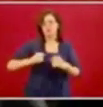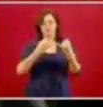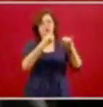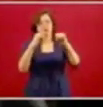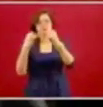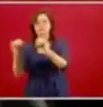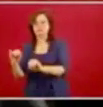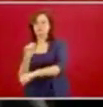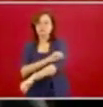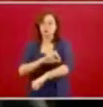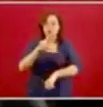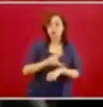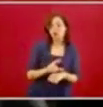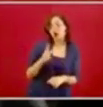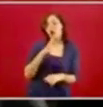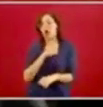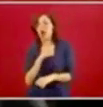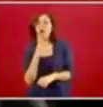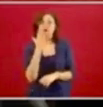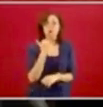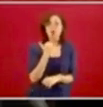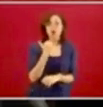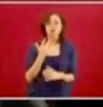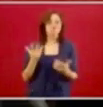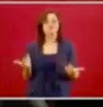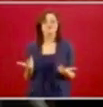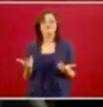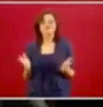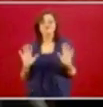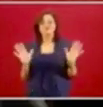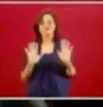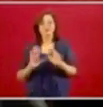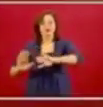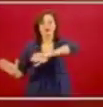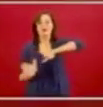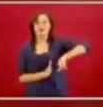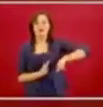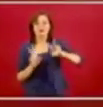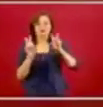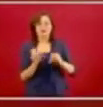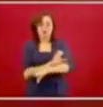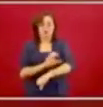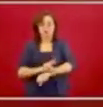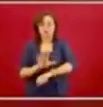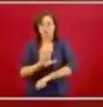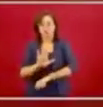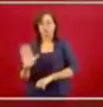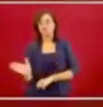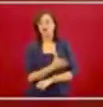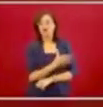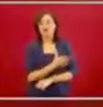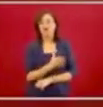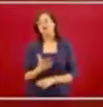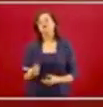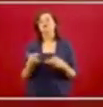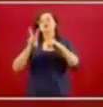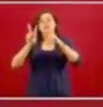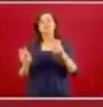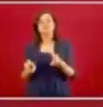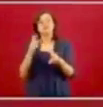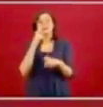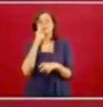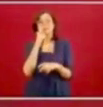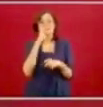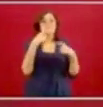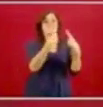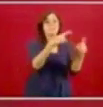hiring processes of different professionals. So when you talk about a lack of cooperation or coordination, I think you're talking